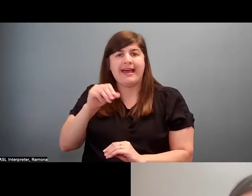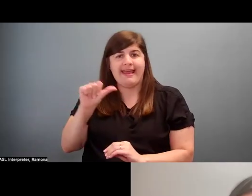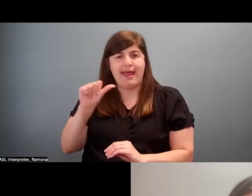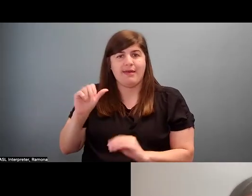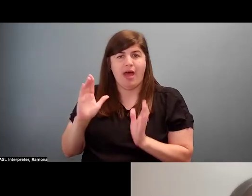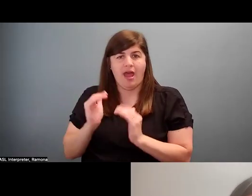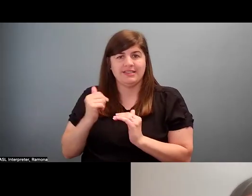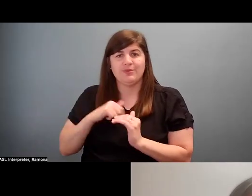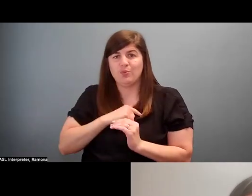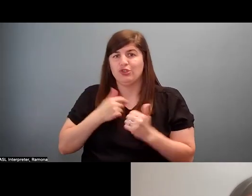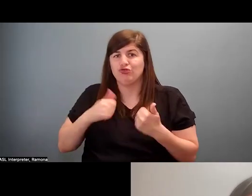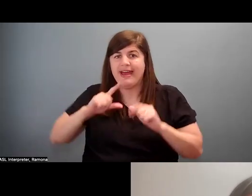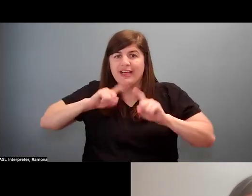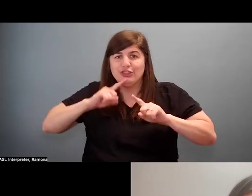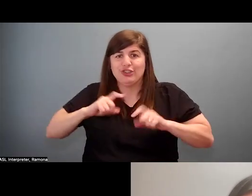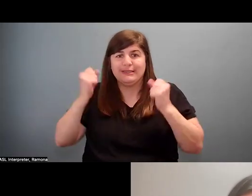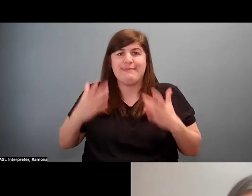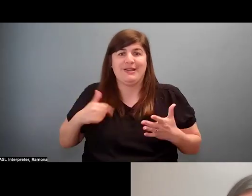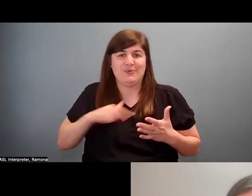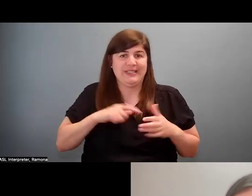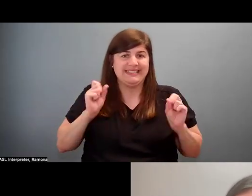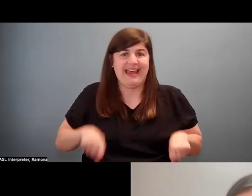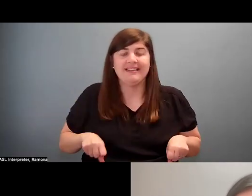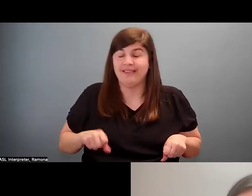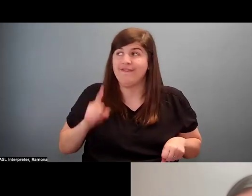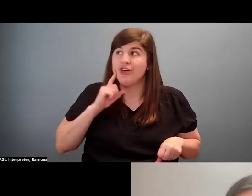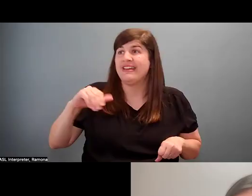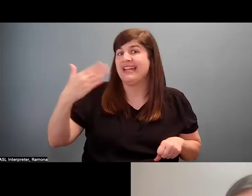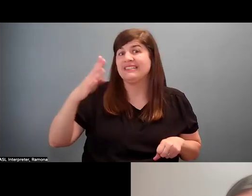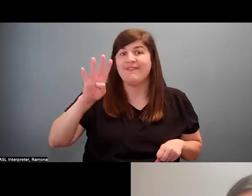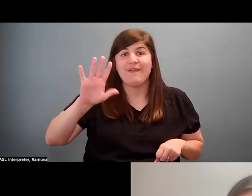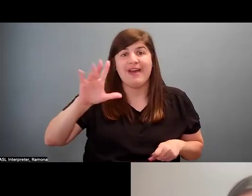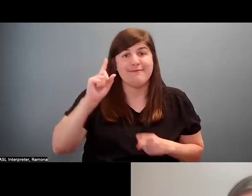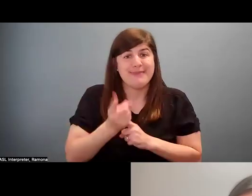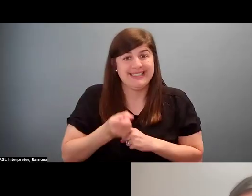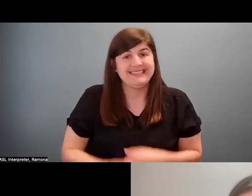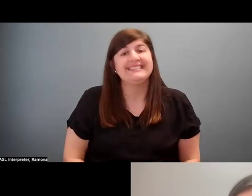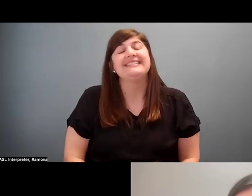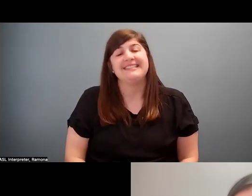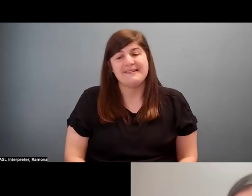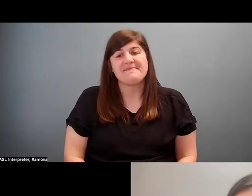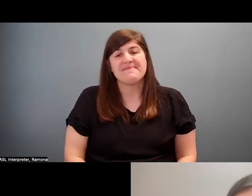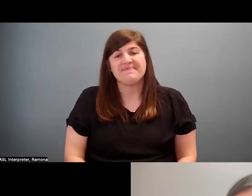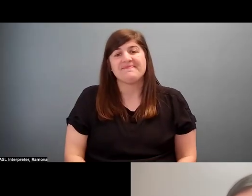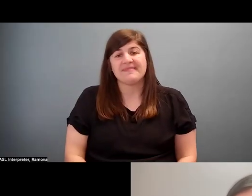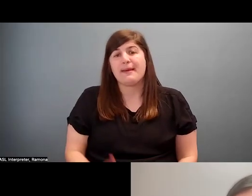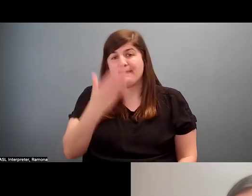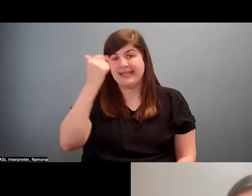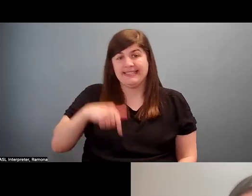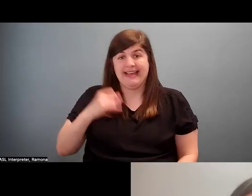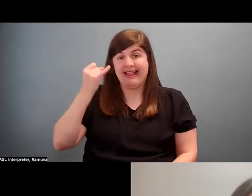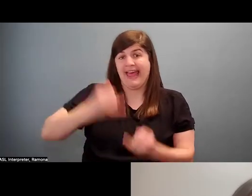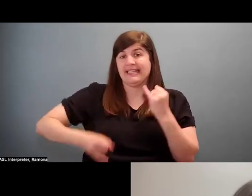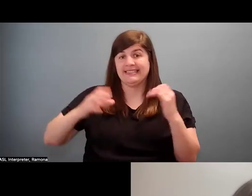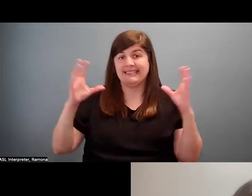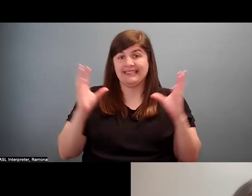many of those questions as we possibly can over the next about 45 minutes. Since this is our last